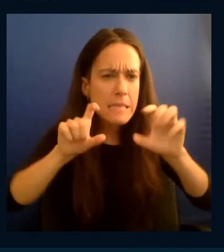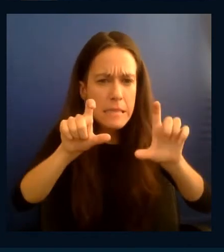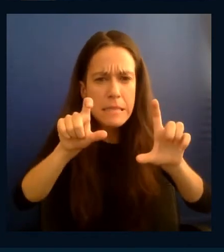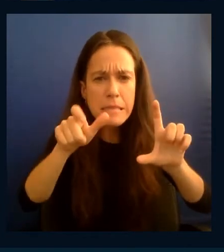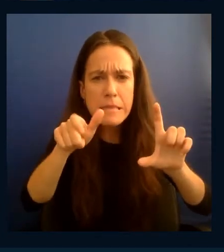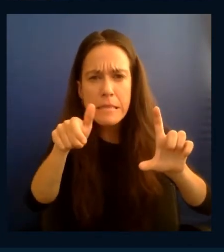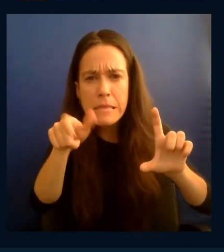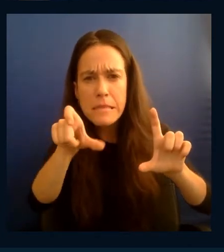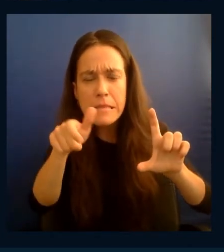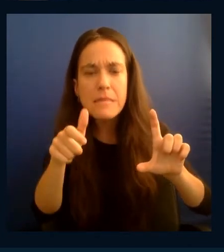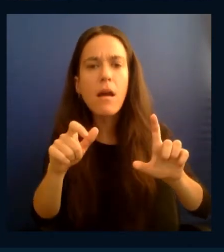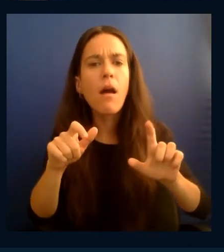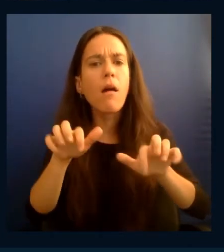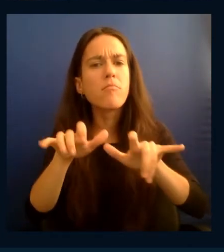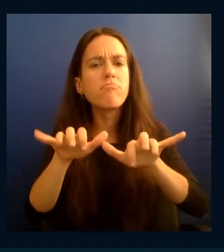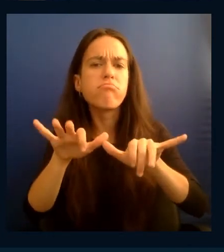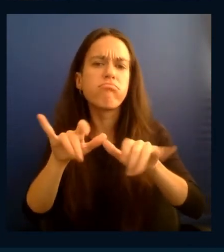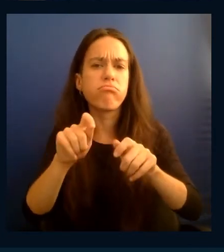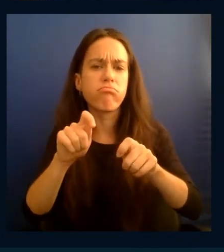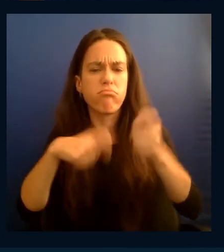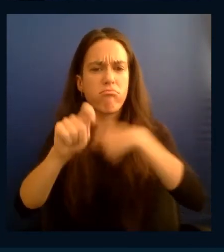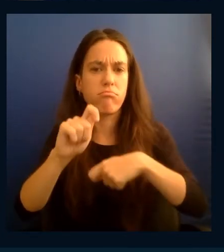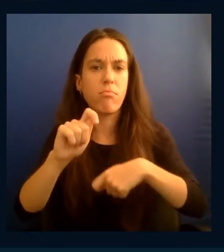want to call this production and not copy of Canary.